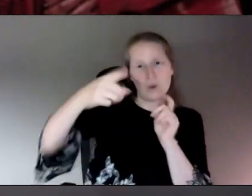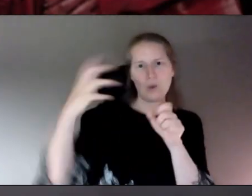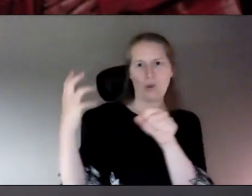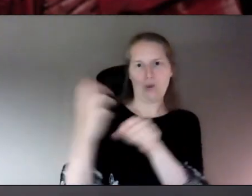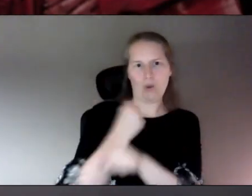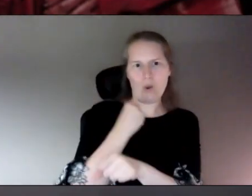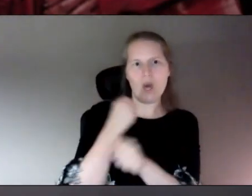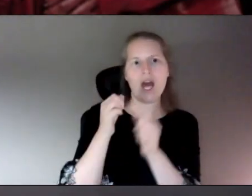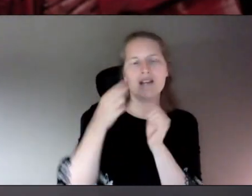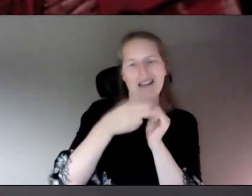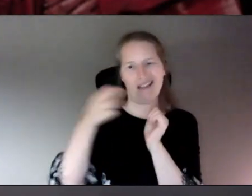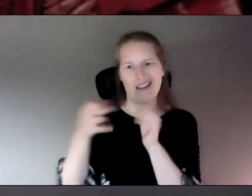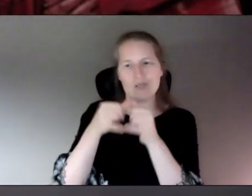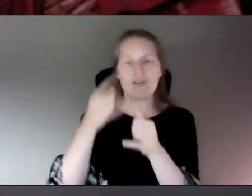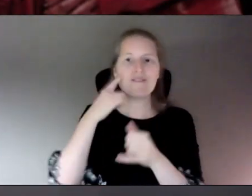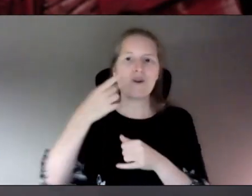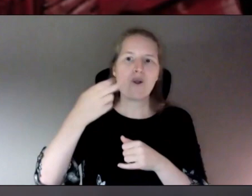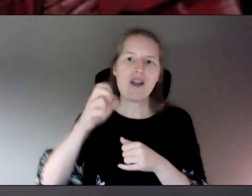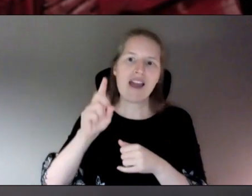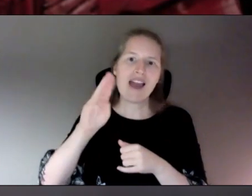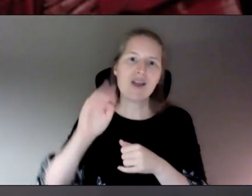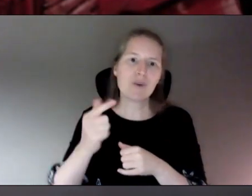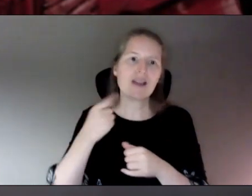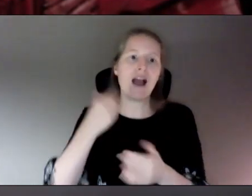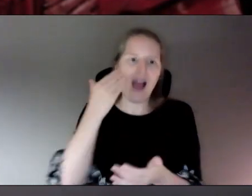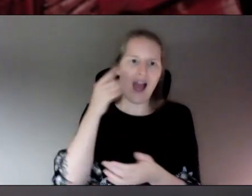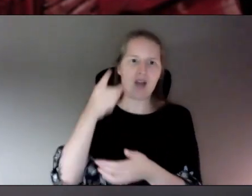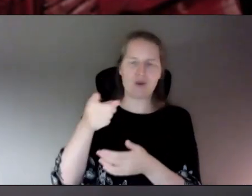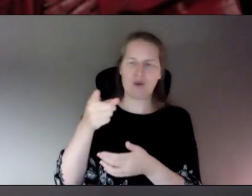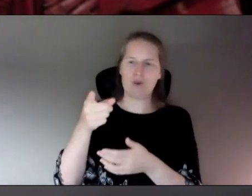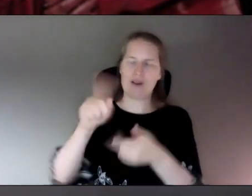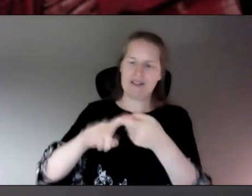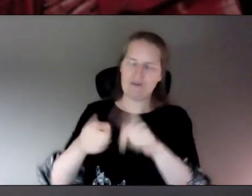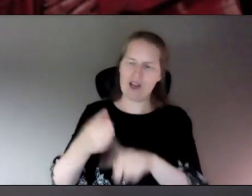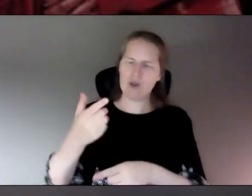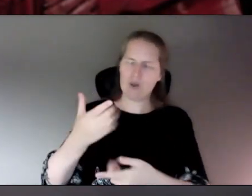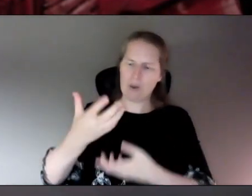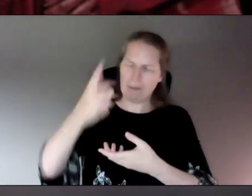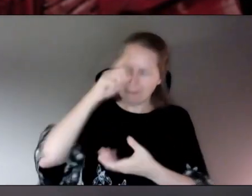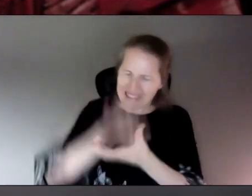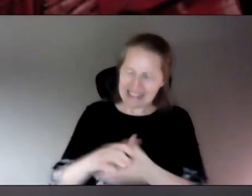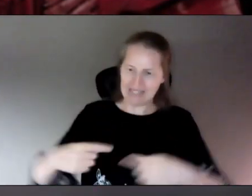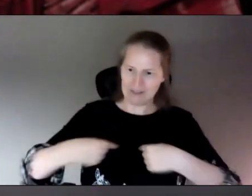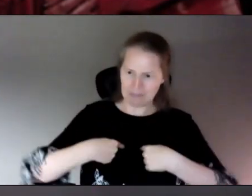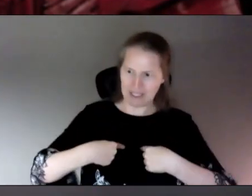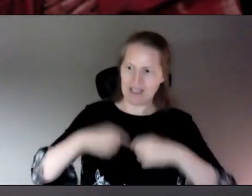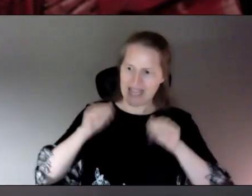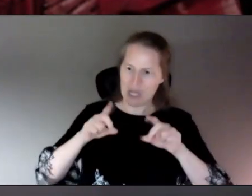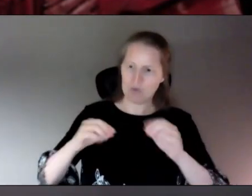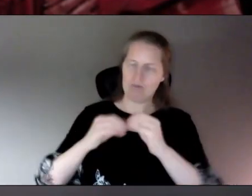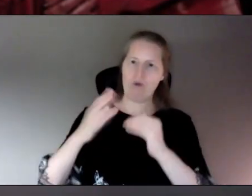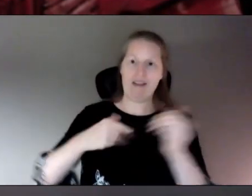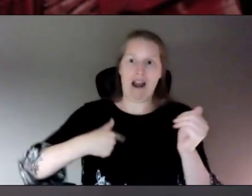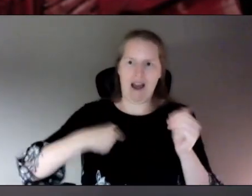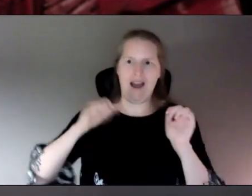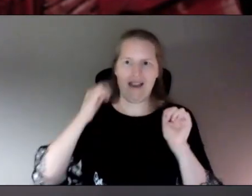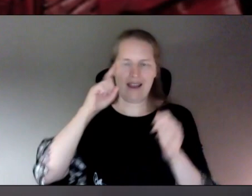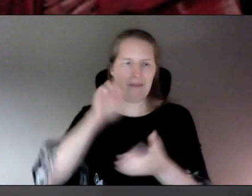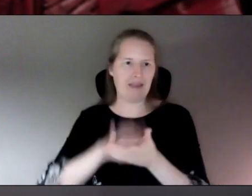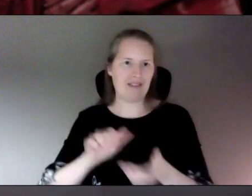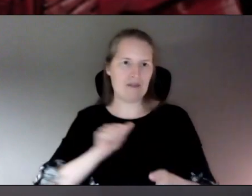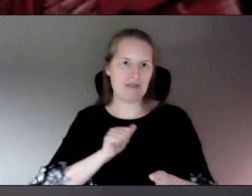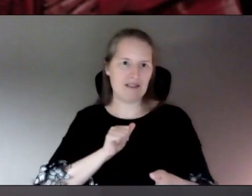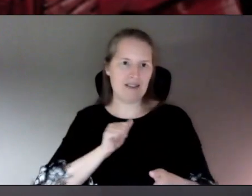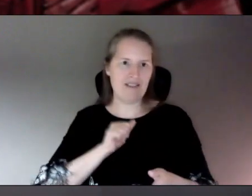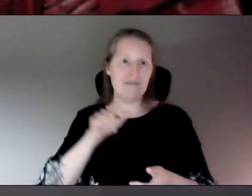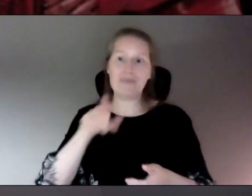I know you as the friend who knew and believed I could do more on stage than I ever thought possible, and you wanted all of DC